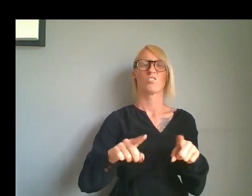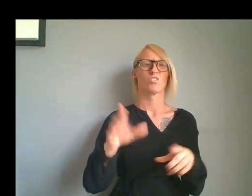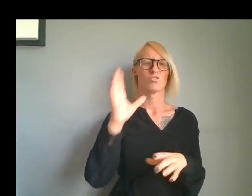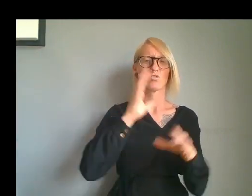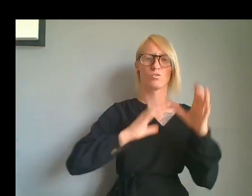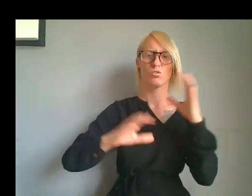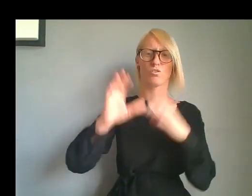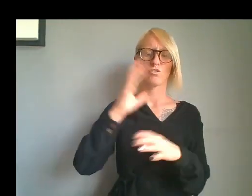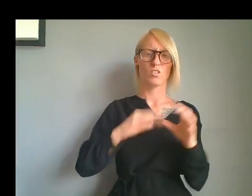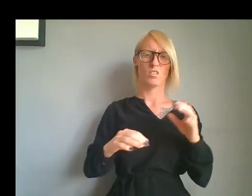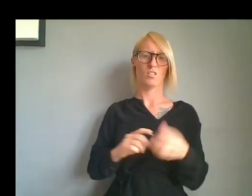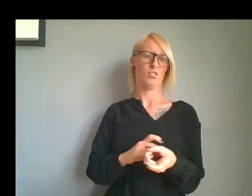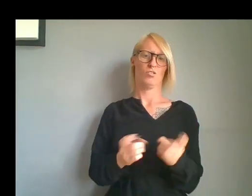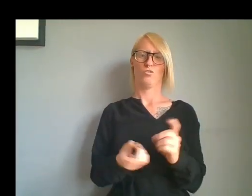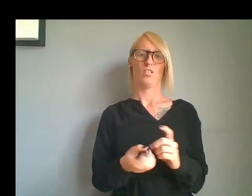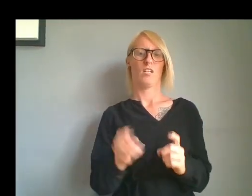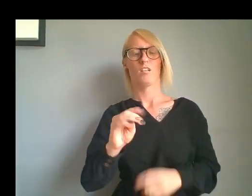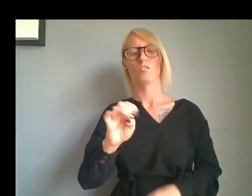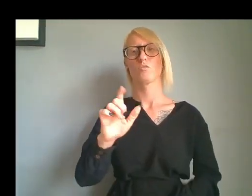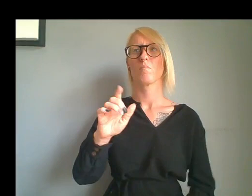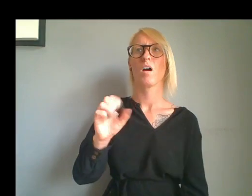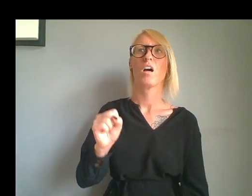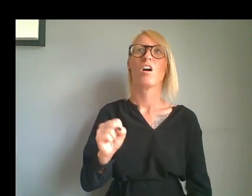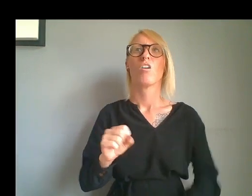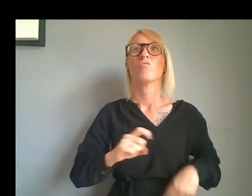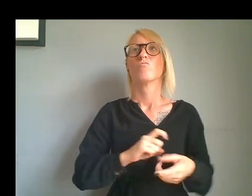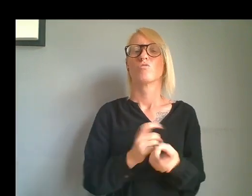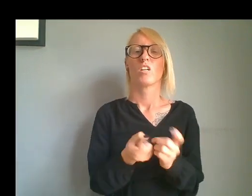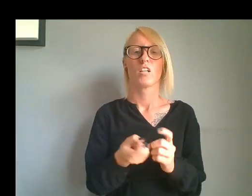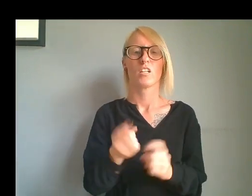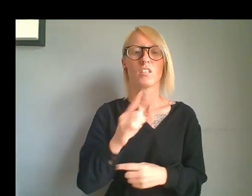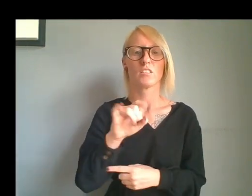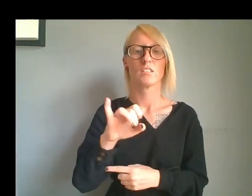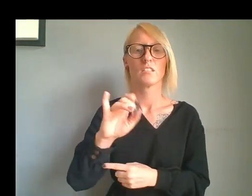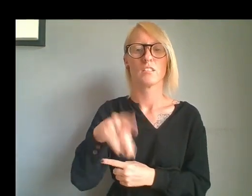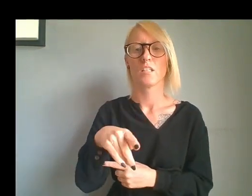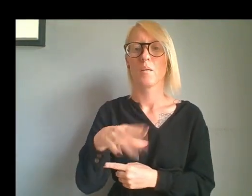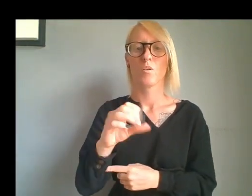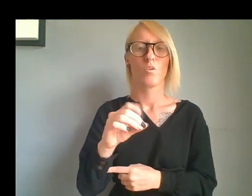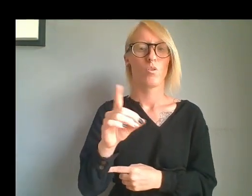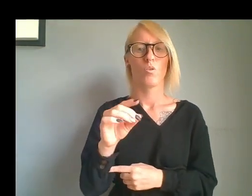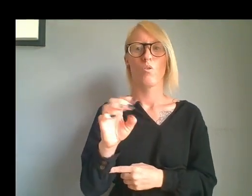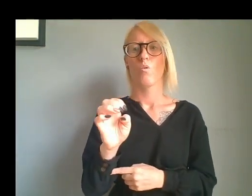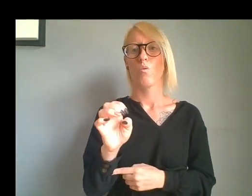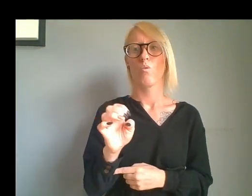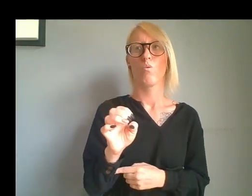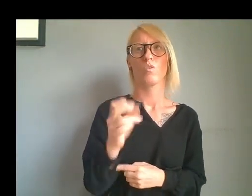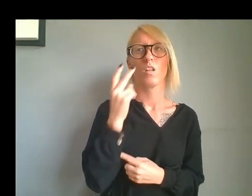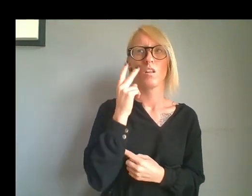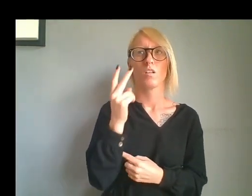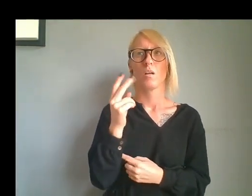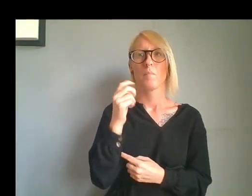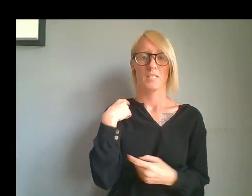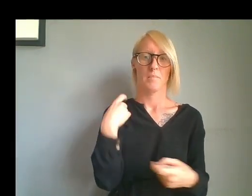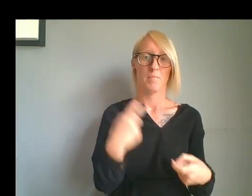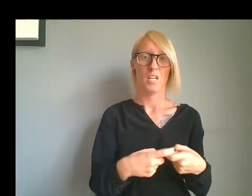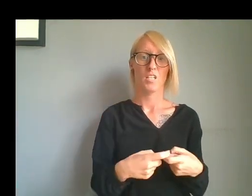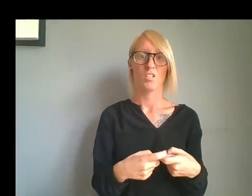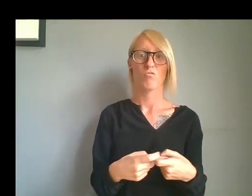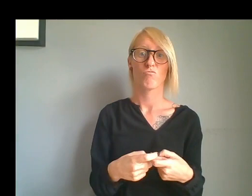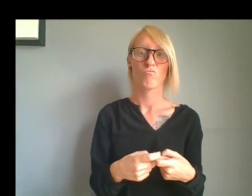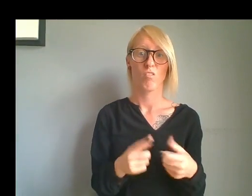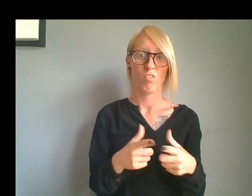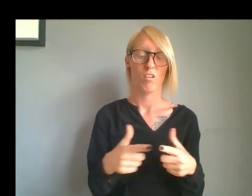miles, take out the zip code, look it up in Spanish. I mean, there's all different features that I'm talking about.